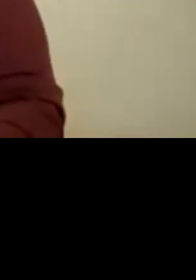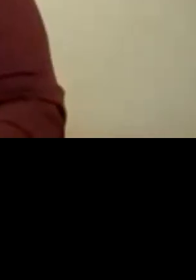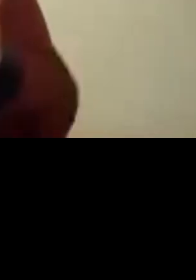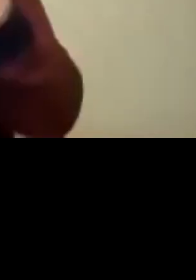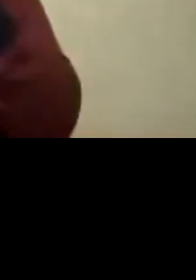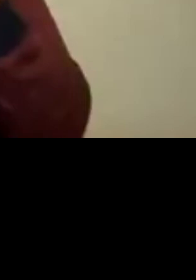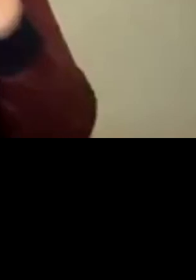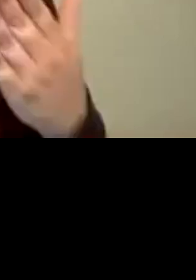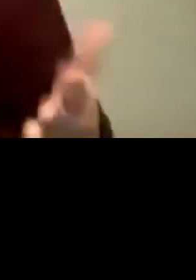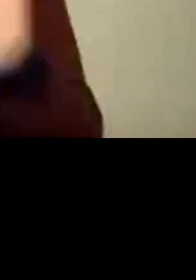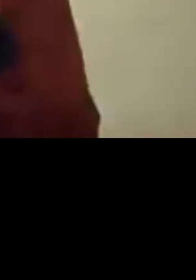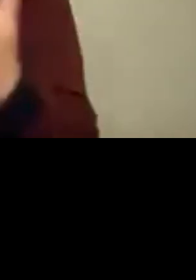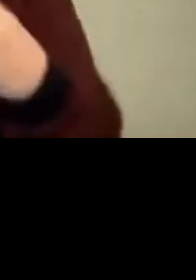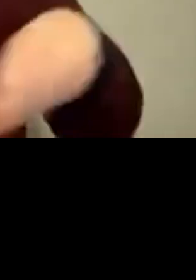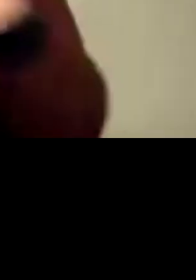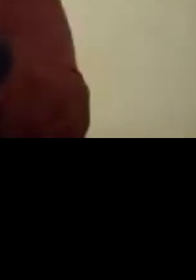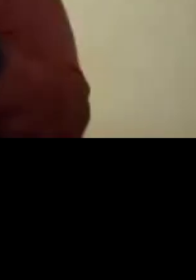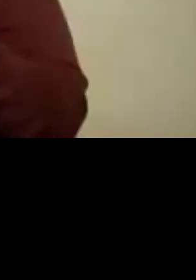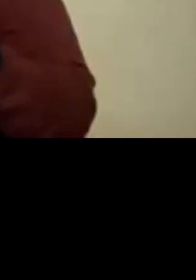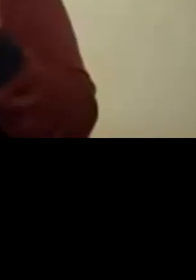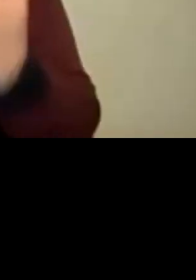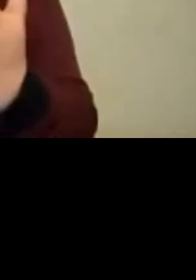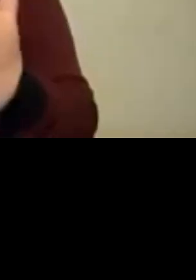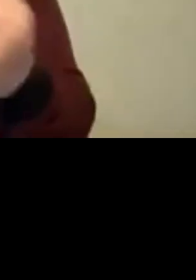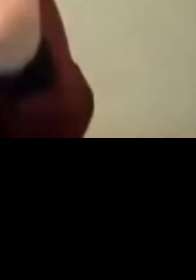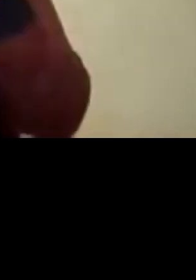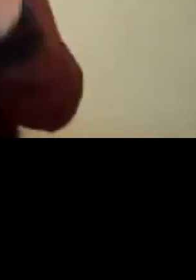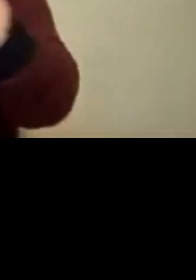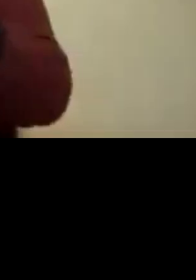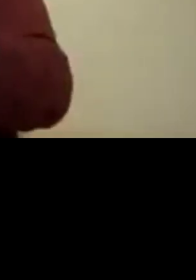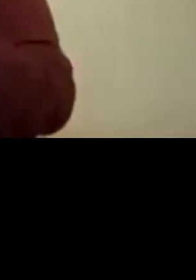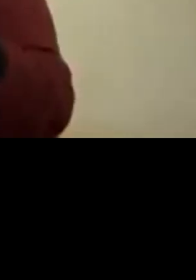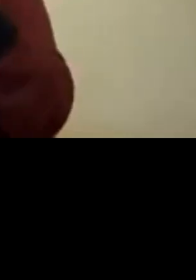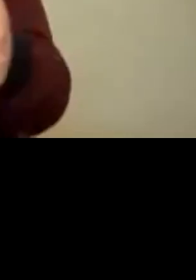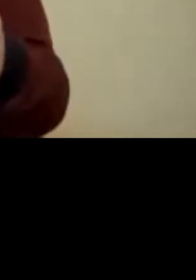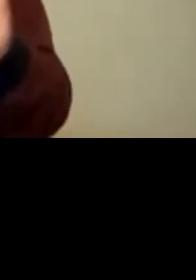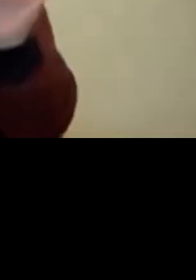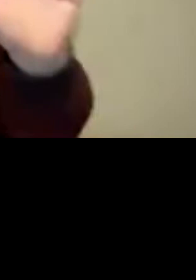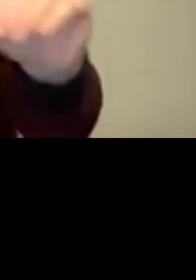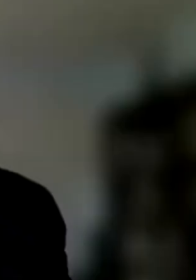you again. Thank you everybody for joining today, and we'll see you next month. Thanks.